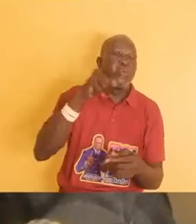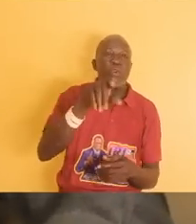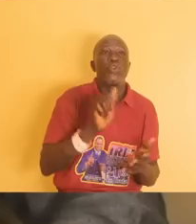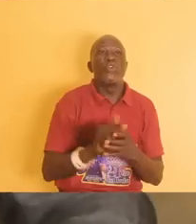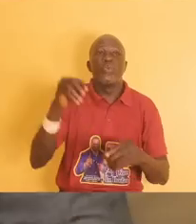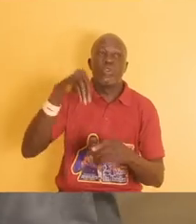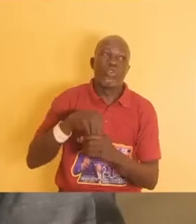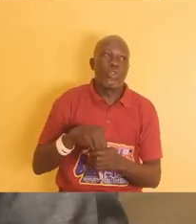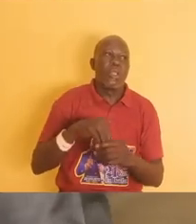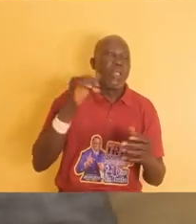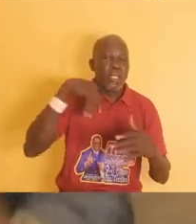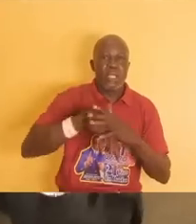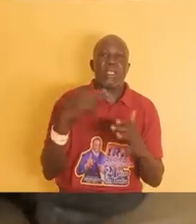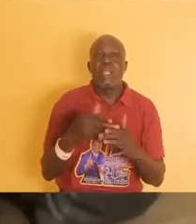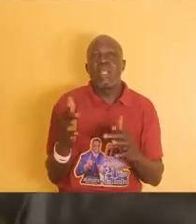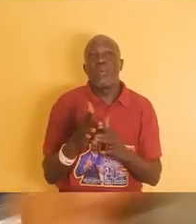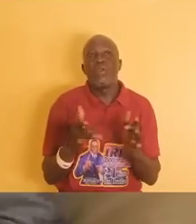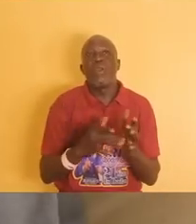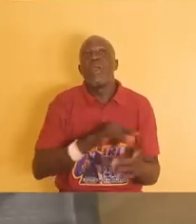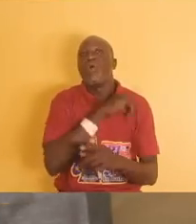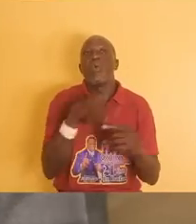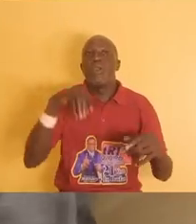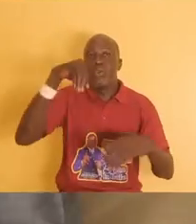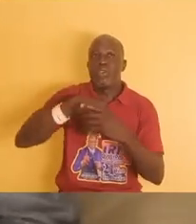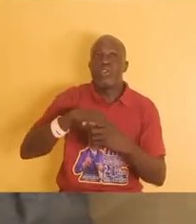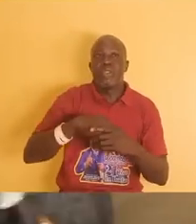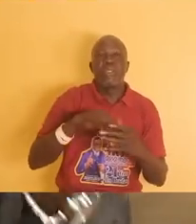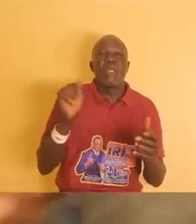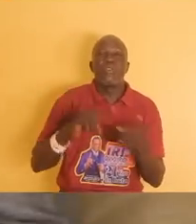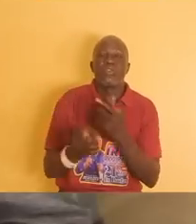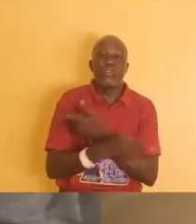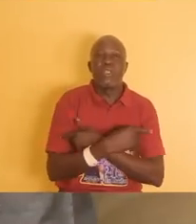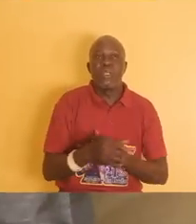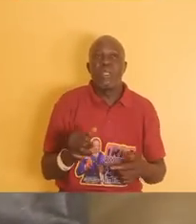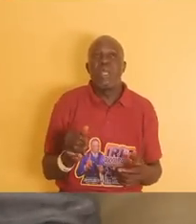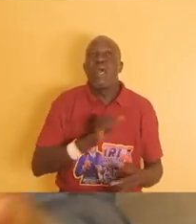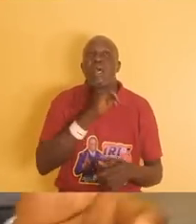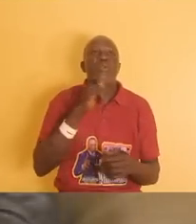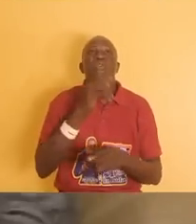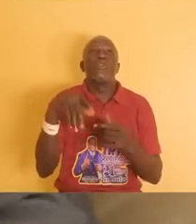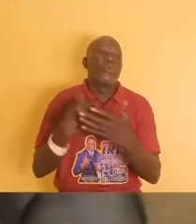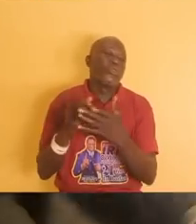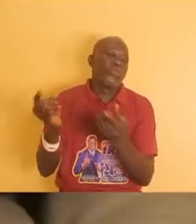You kore up on the one who that sow it. The name of Jesus. I just sow your seed.